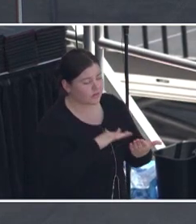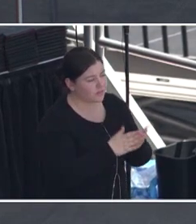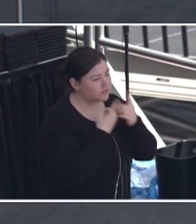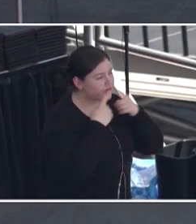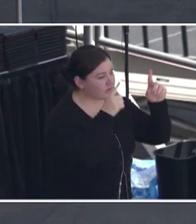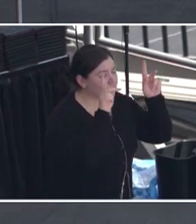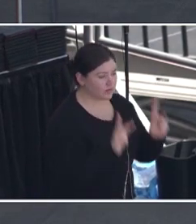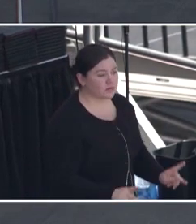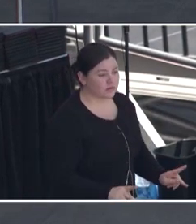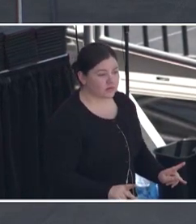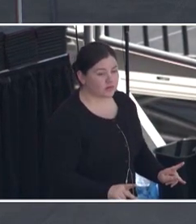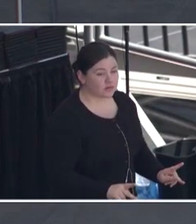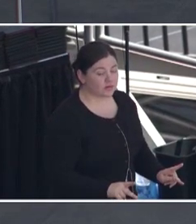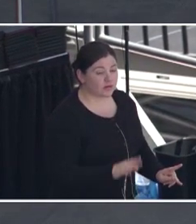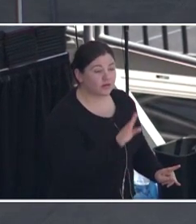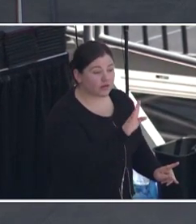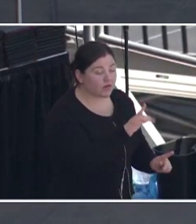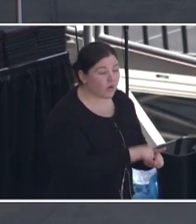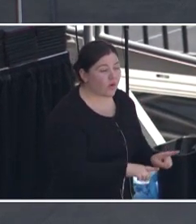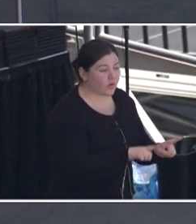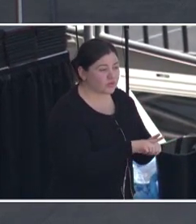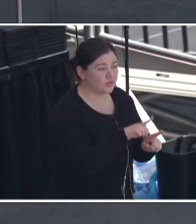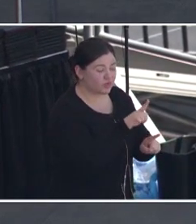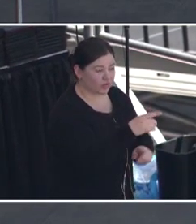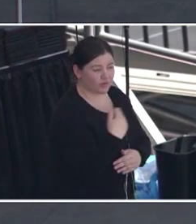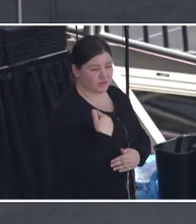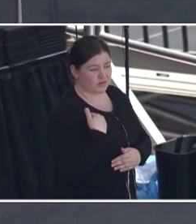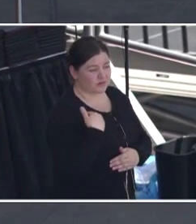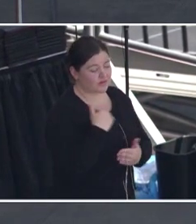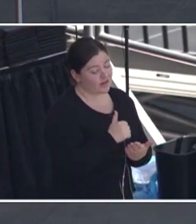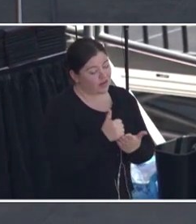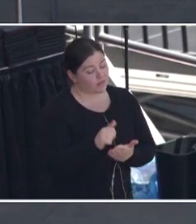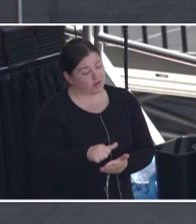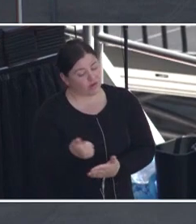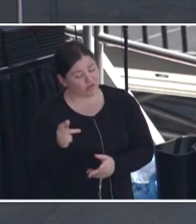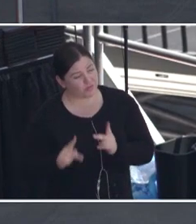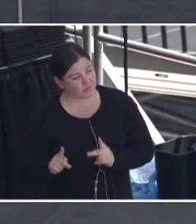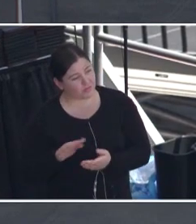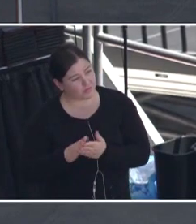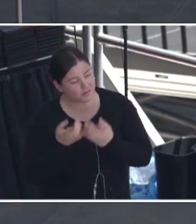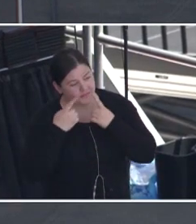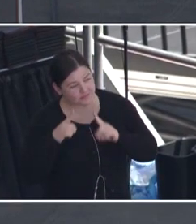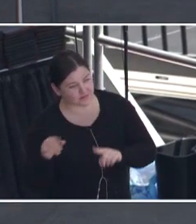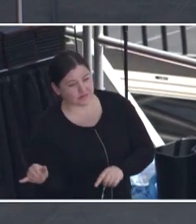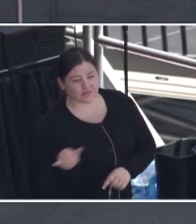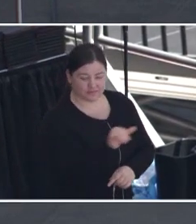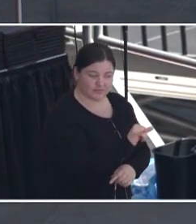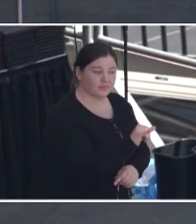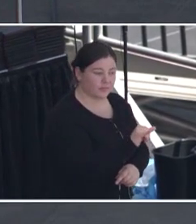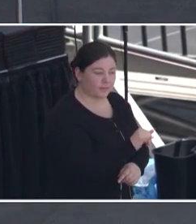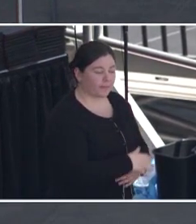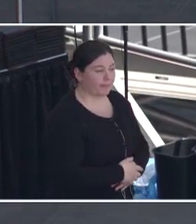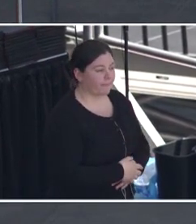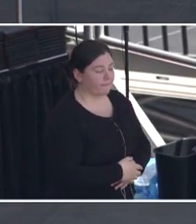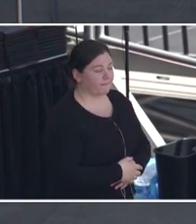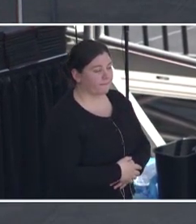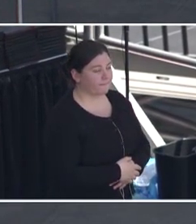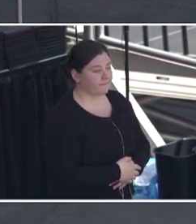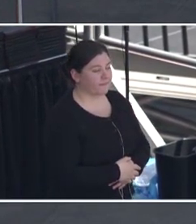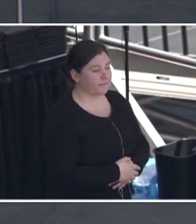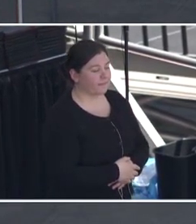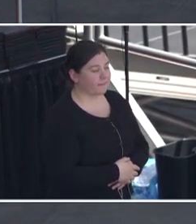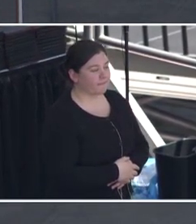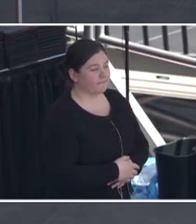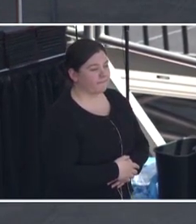your goals, but also your obligation to help others succeed at theirs. In the current